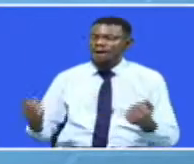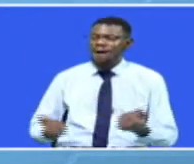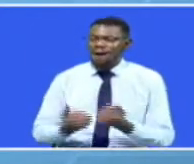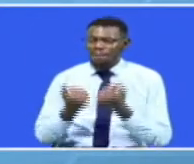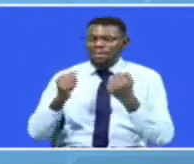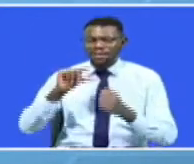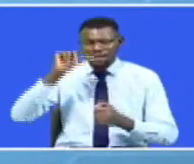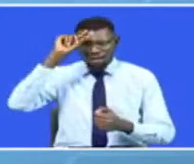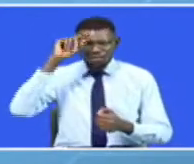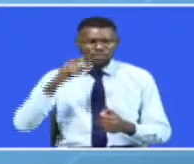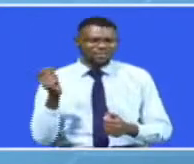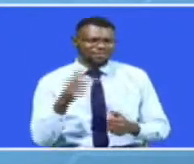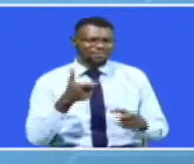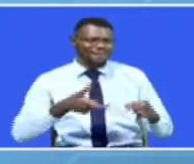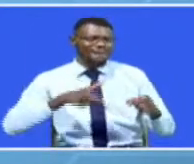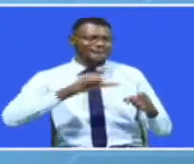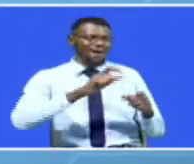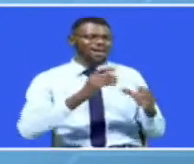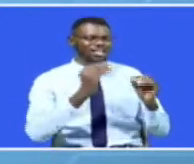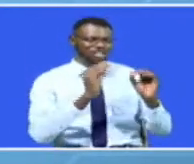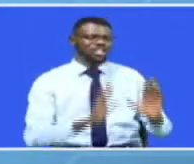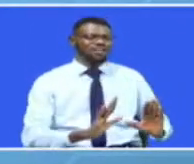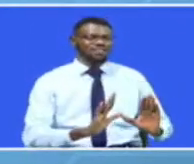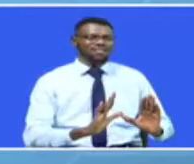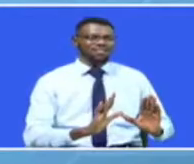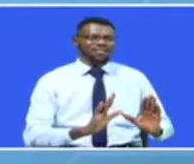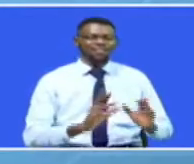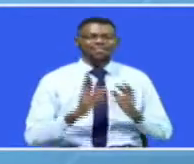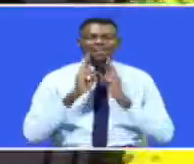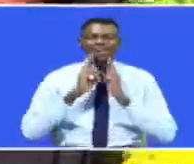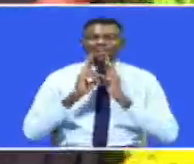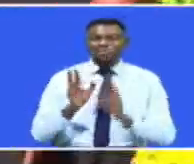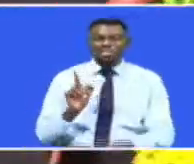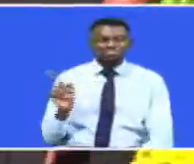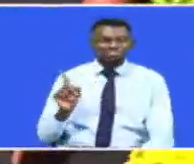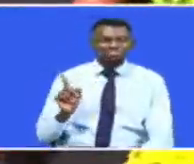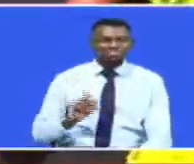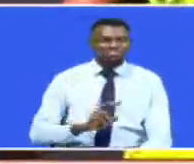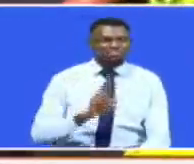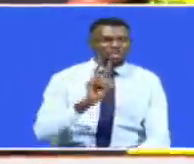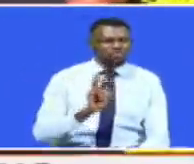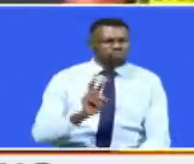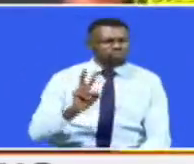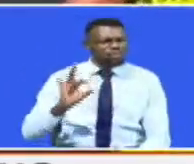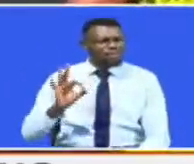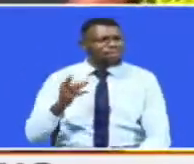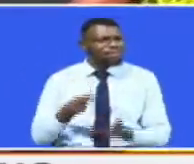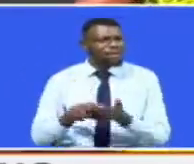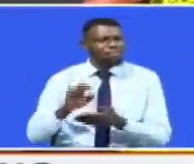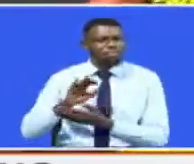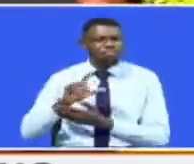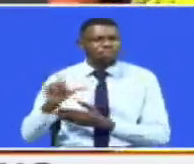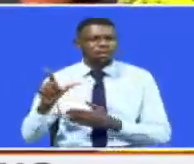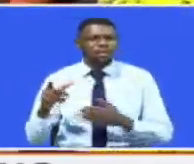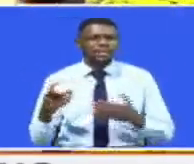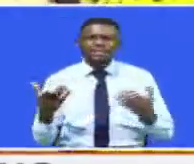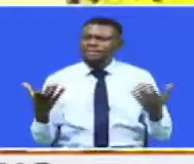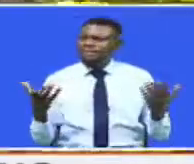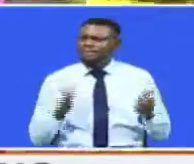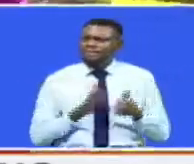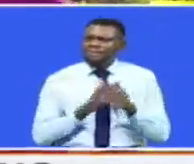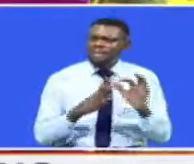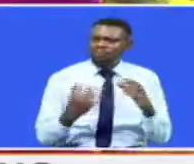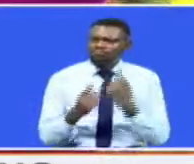to give them a pay rise. Ken Gashuhi reports. The 2023 finance bill has continued to create a rift among